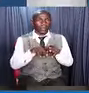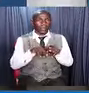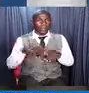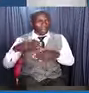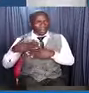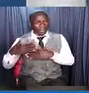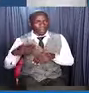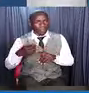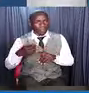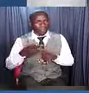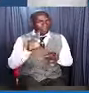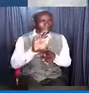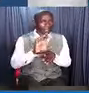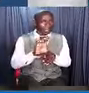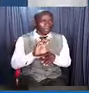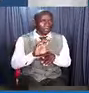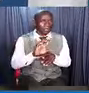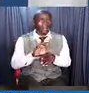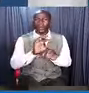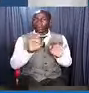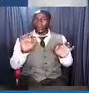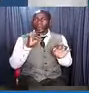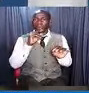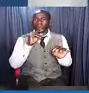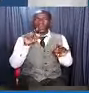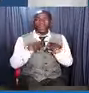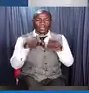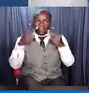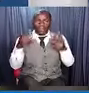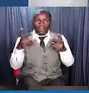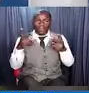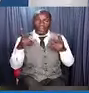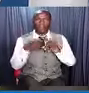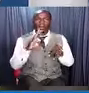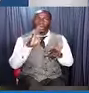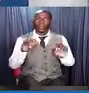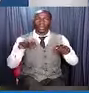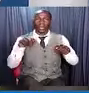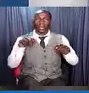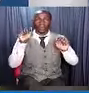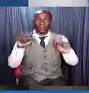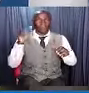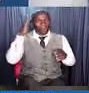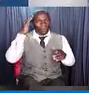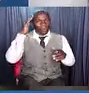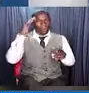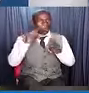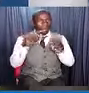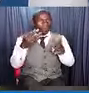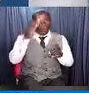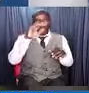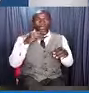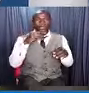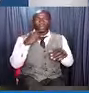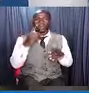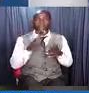kanisani akuonaye. Whether a brethren hakuna sees ndugu you. Akuonaye. Or there is no one who lakini sees ujaliwe, you. But being able kujua la Mungu lasema to know this is what